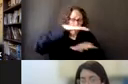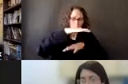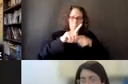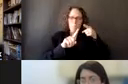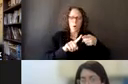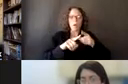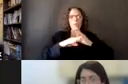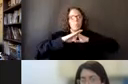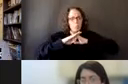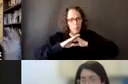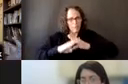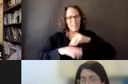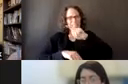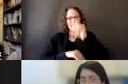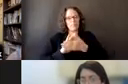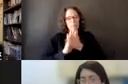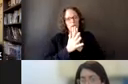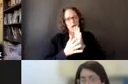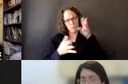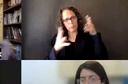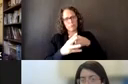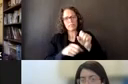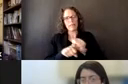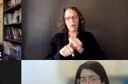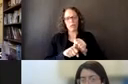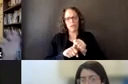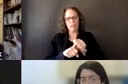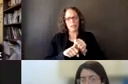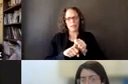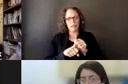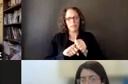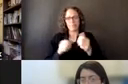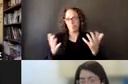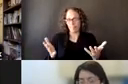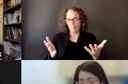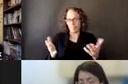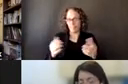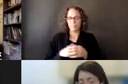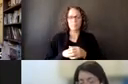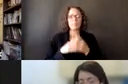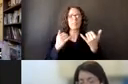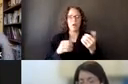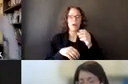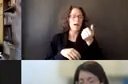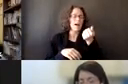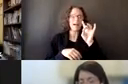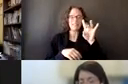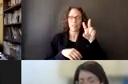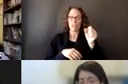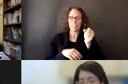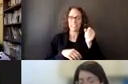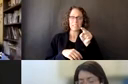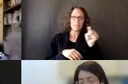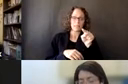country, which, as we come to find out, in the early 1830s, you know,